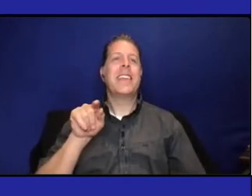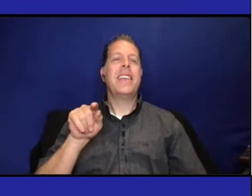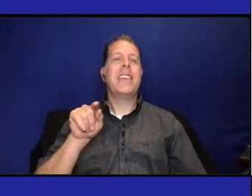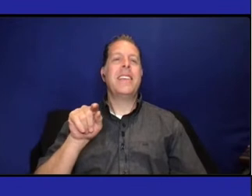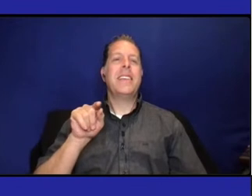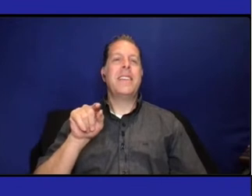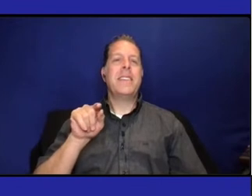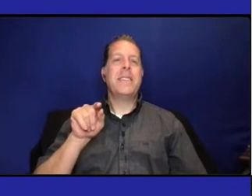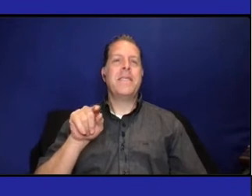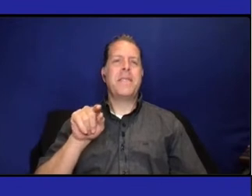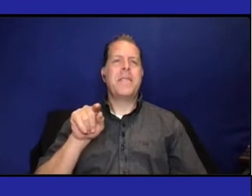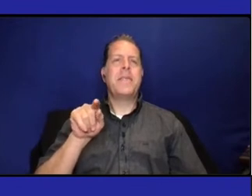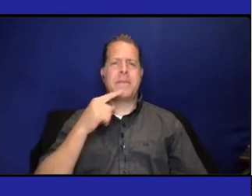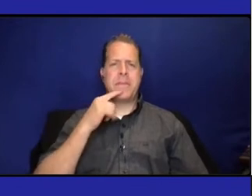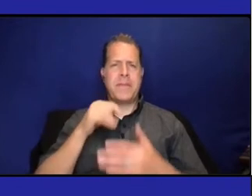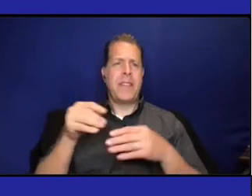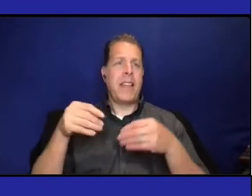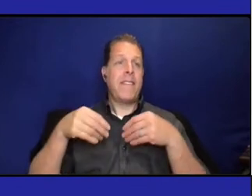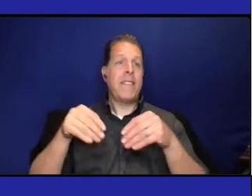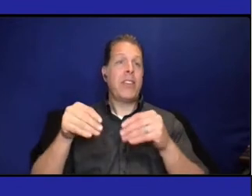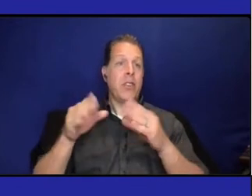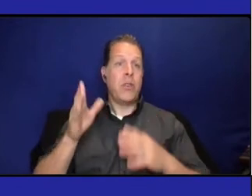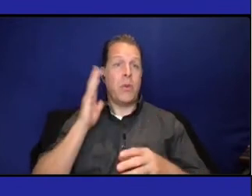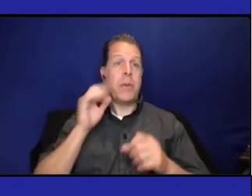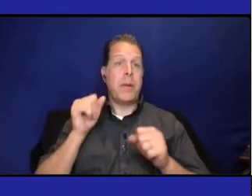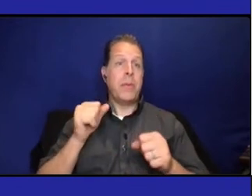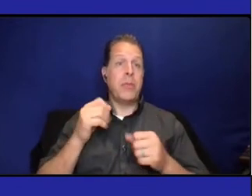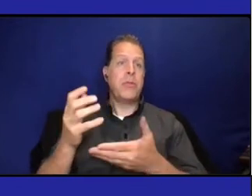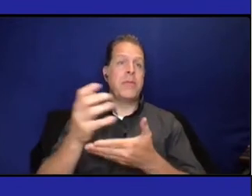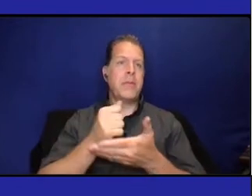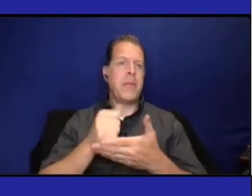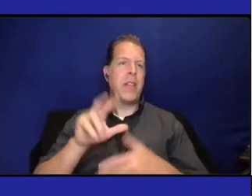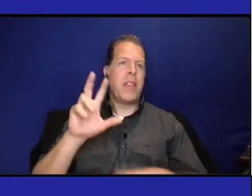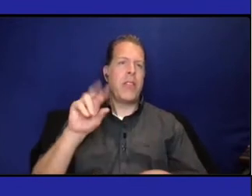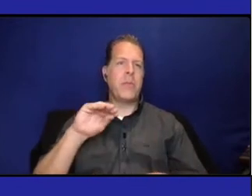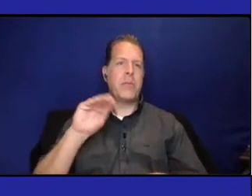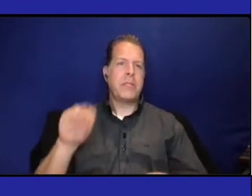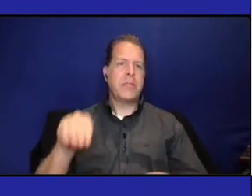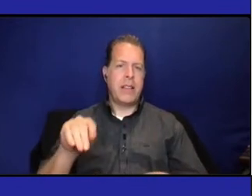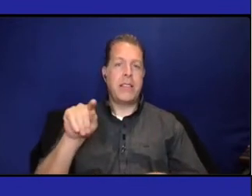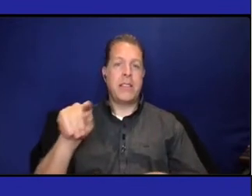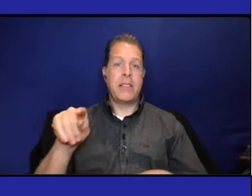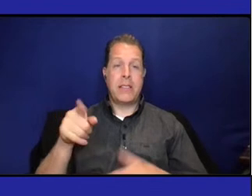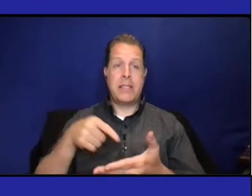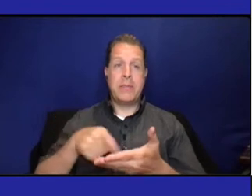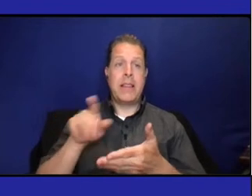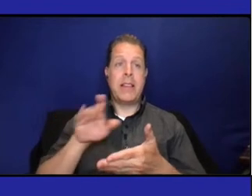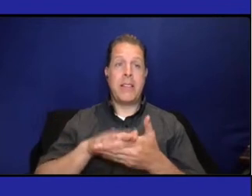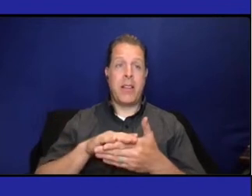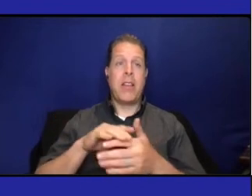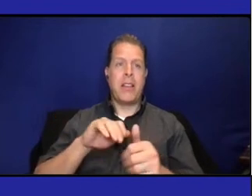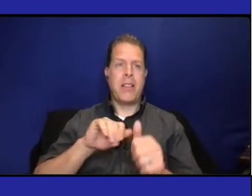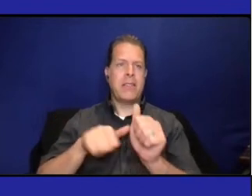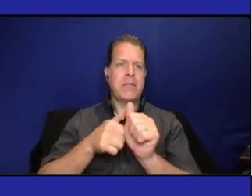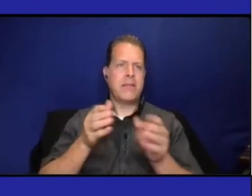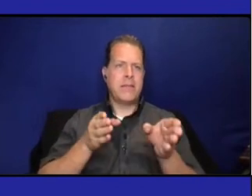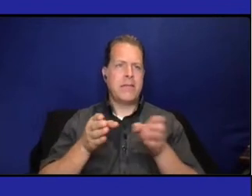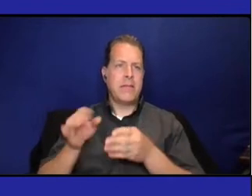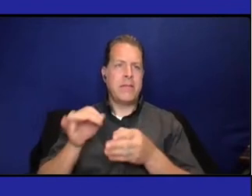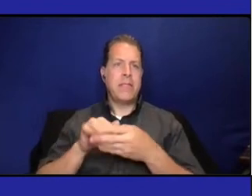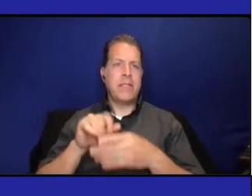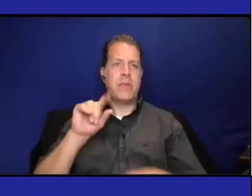you assume the vendor's gonna be able to recover about 30%, and then he's paid on a contingency. That 20% figure